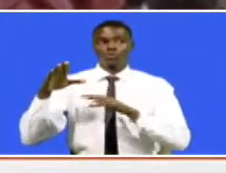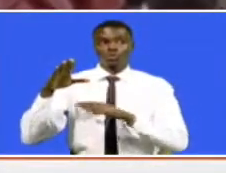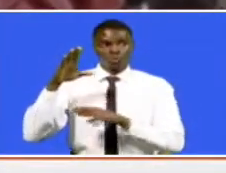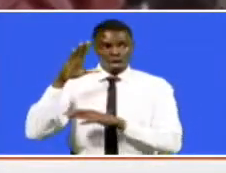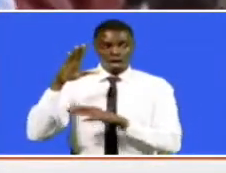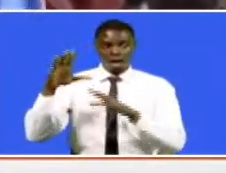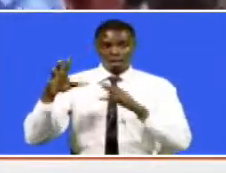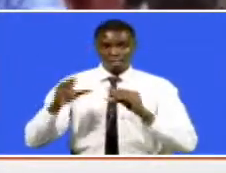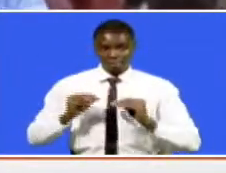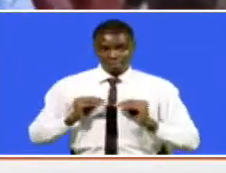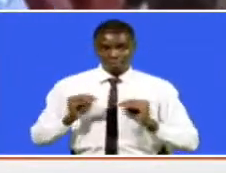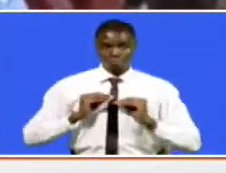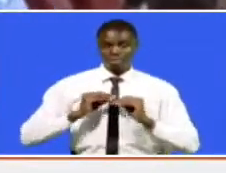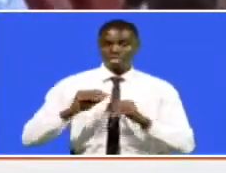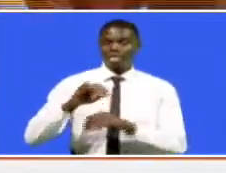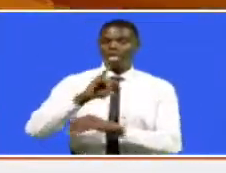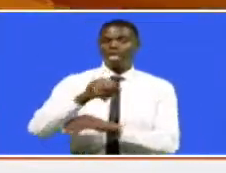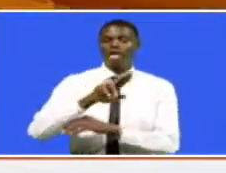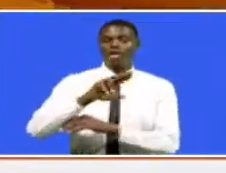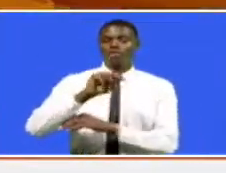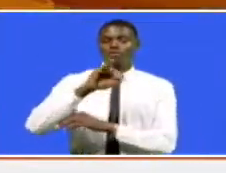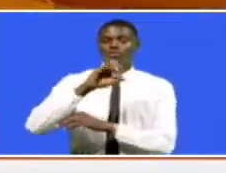secondary school students?